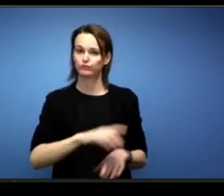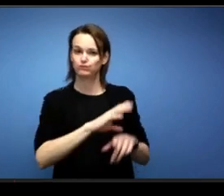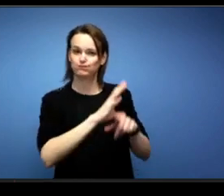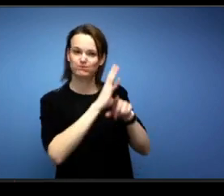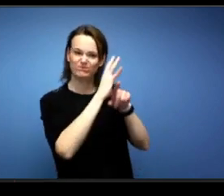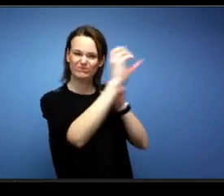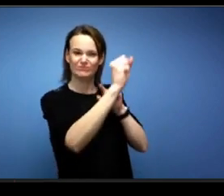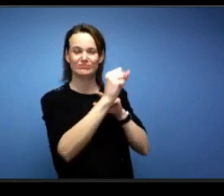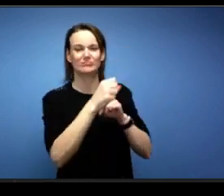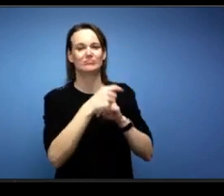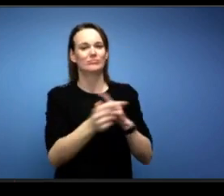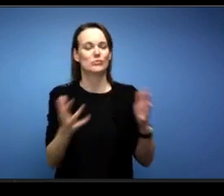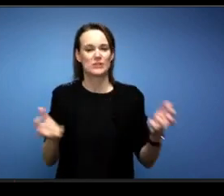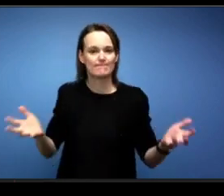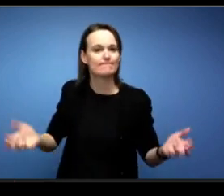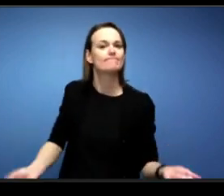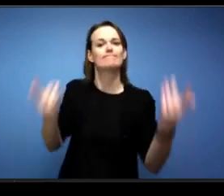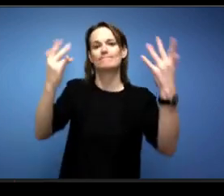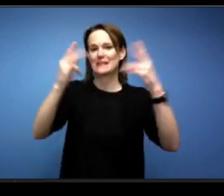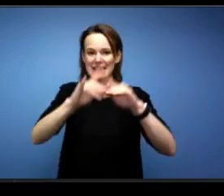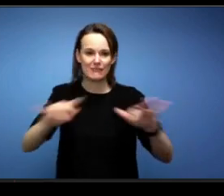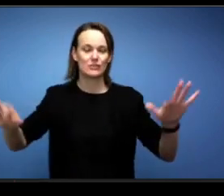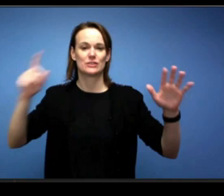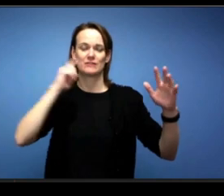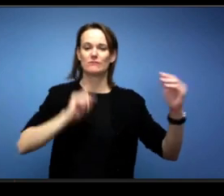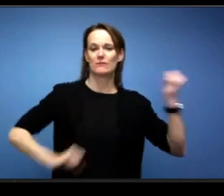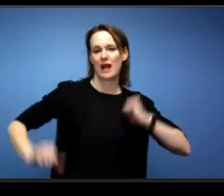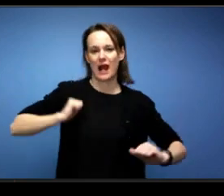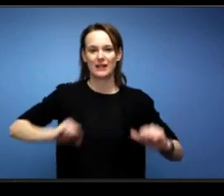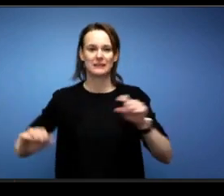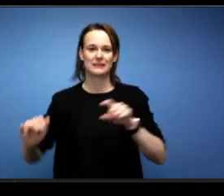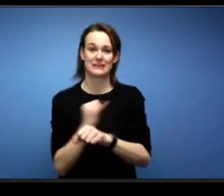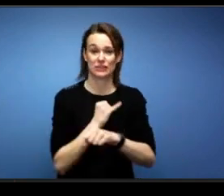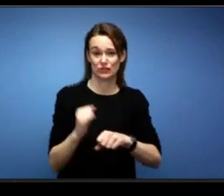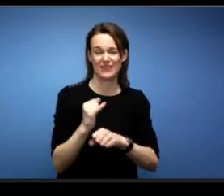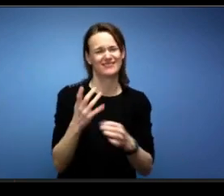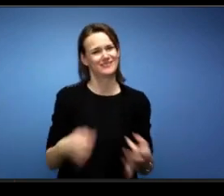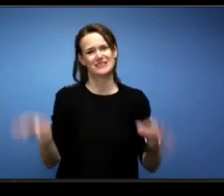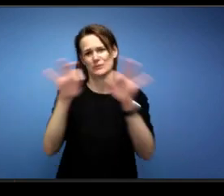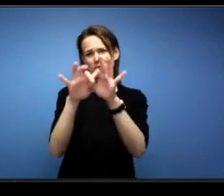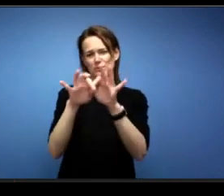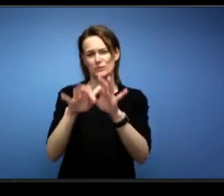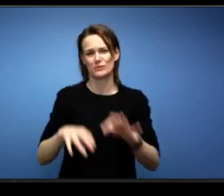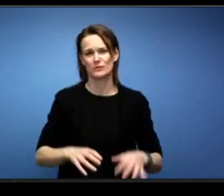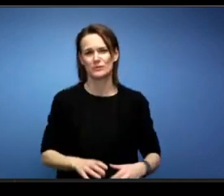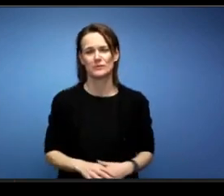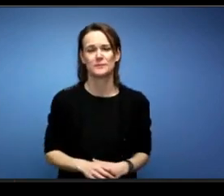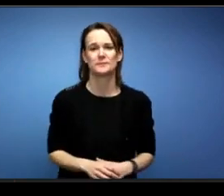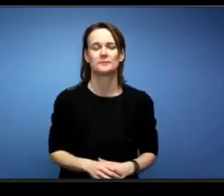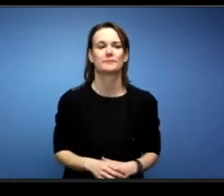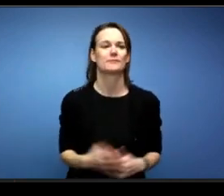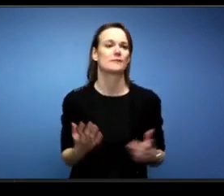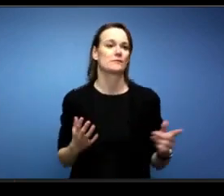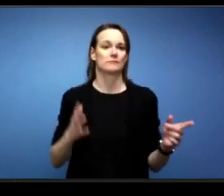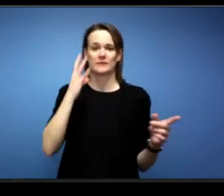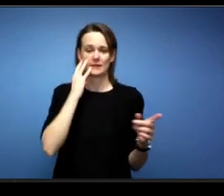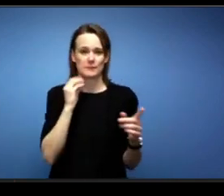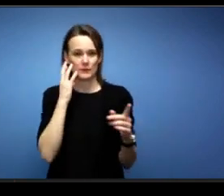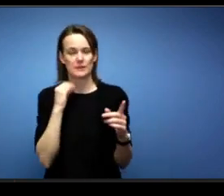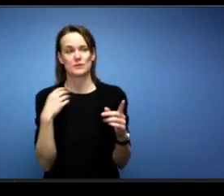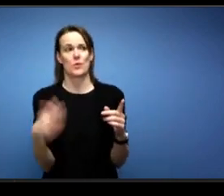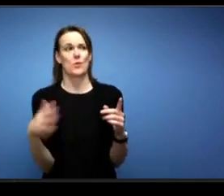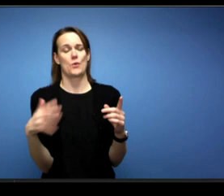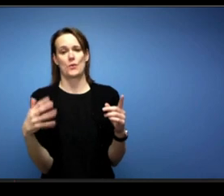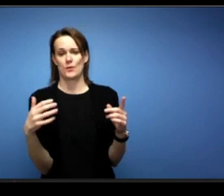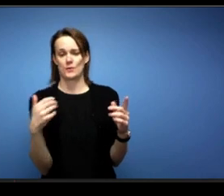amplifying diversity within the industry, which is so important. So that experience working with her